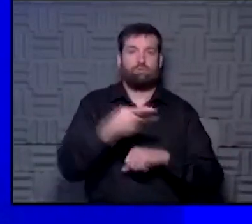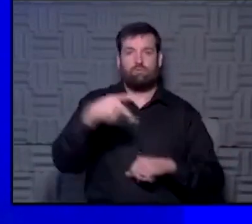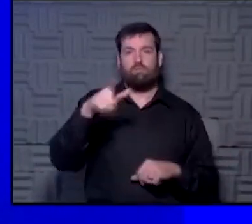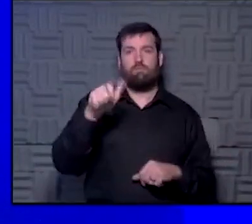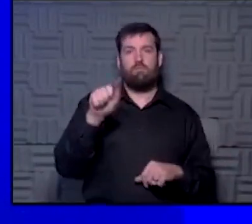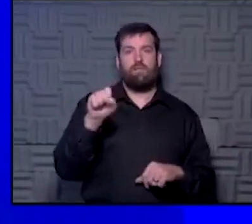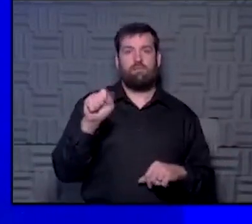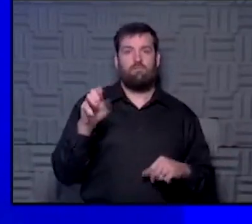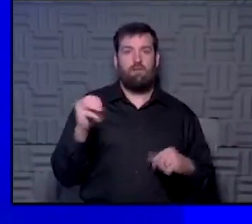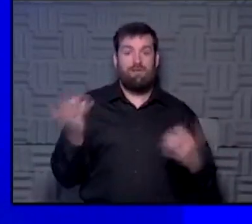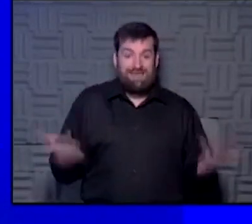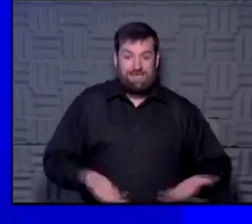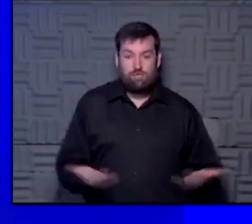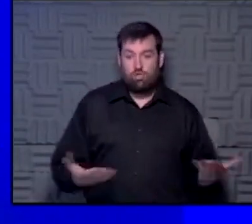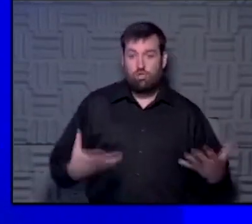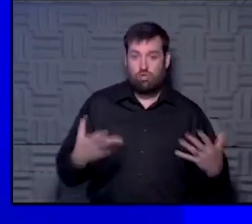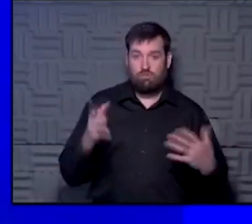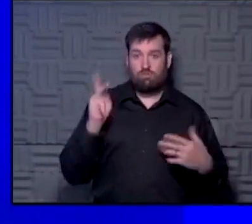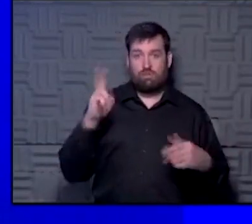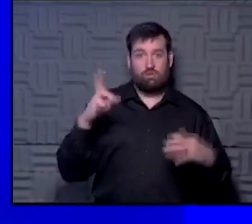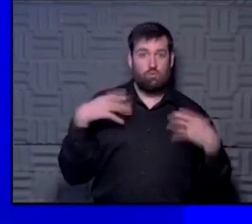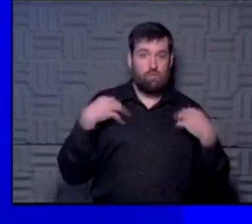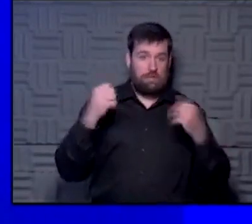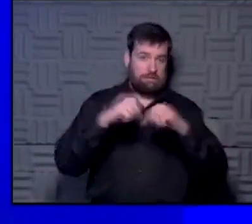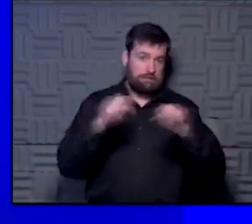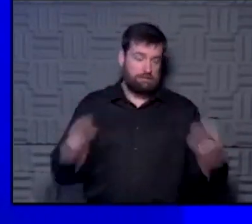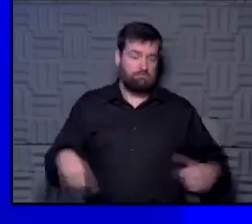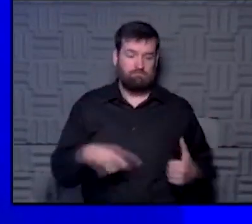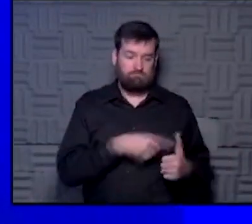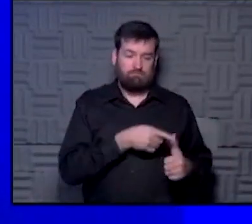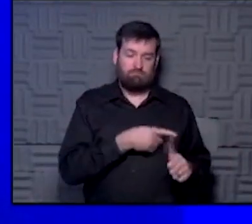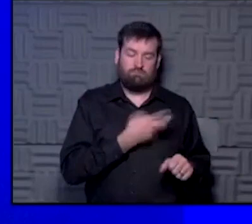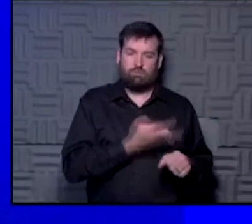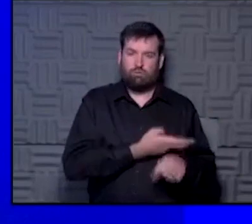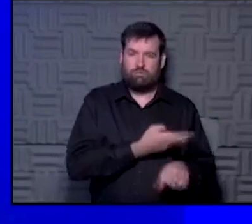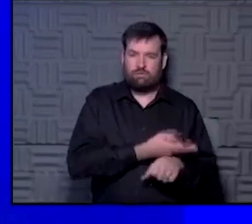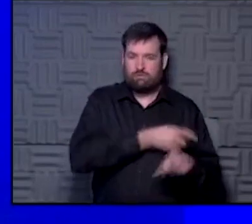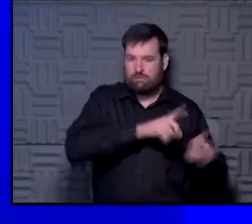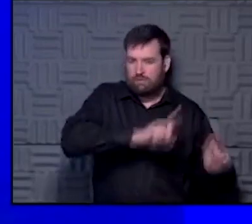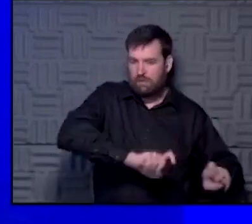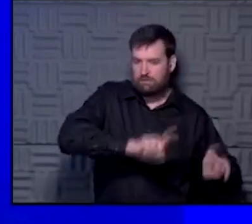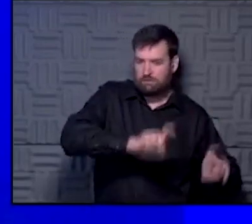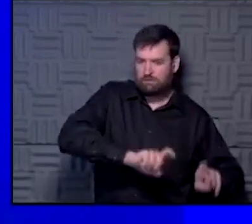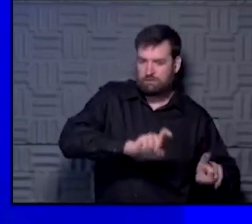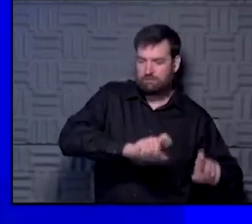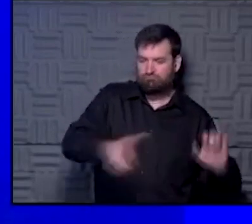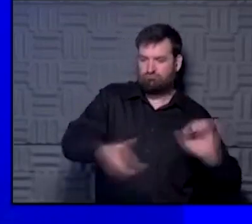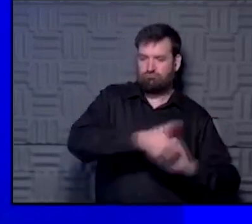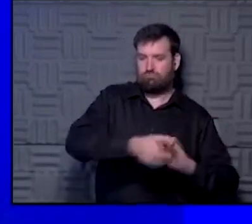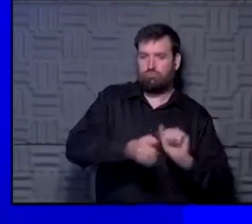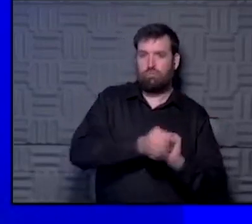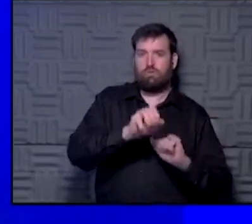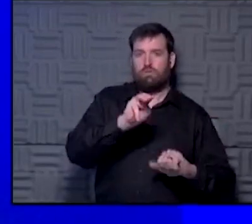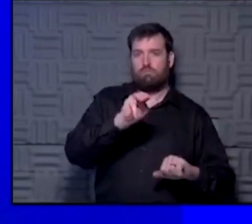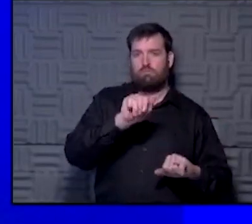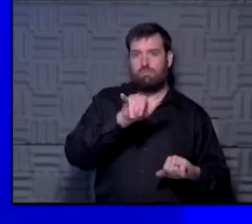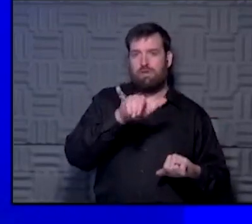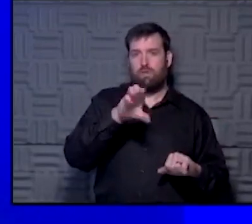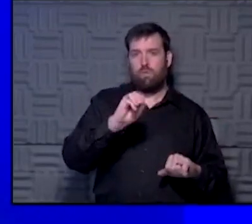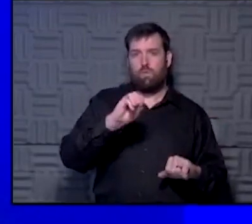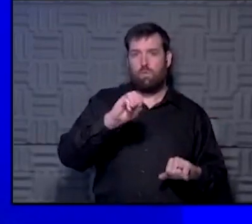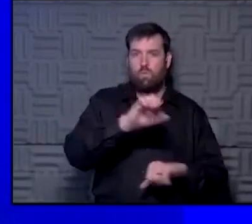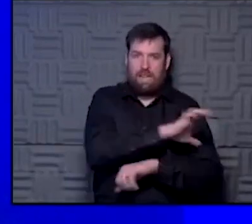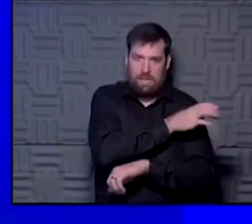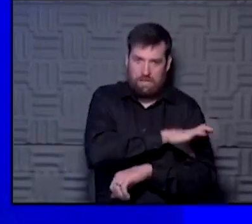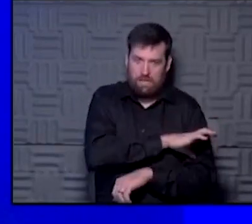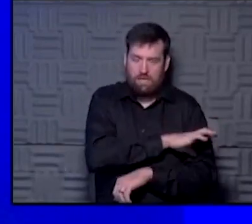here now at the health system. We were initially using it as a trial. We were in collaboration with the Mayo Clinic using it as a trial.